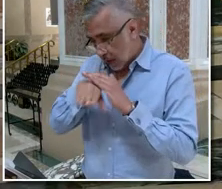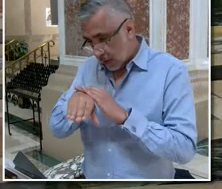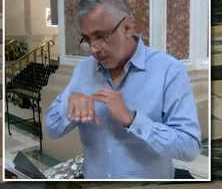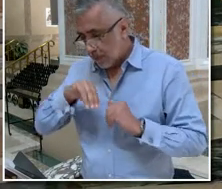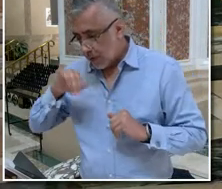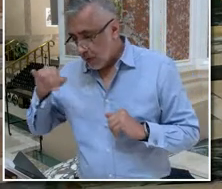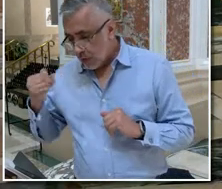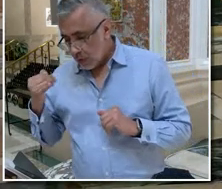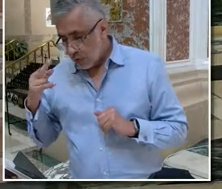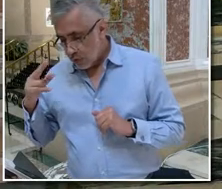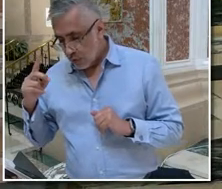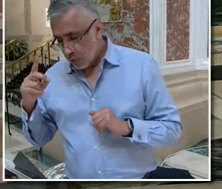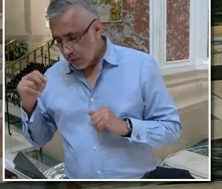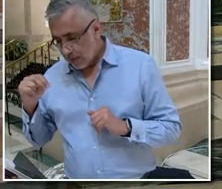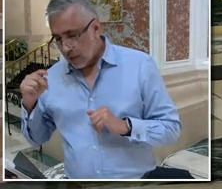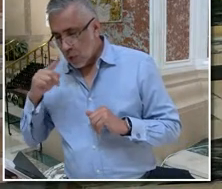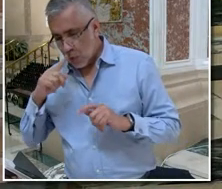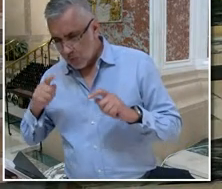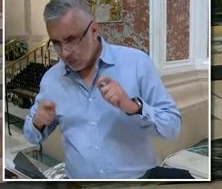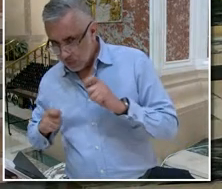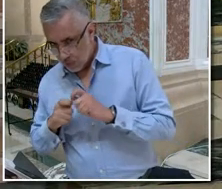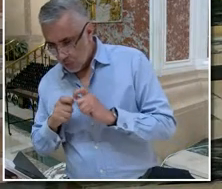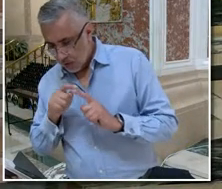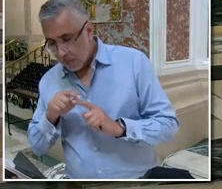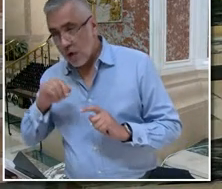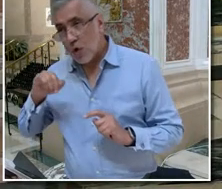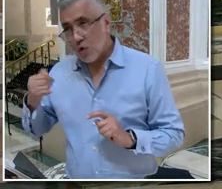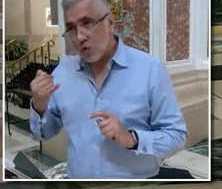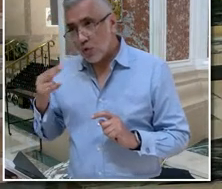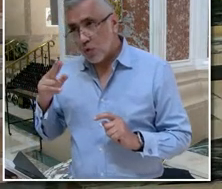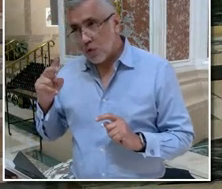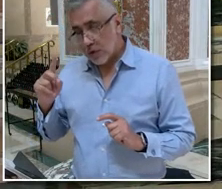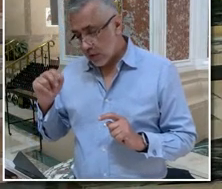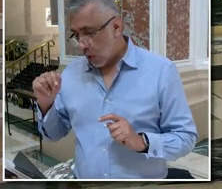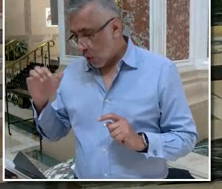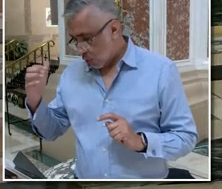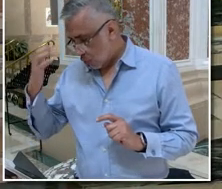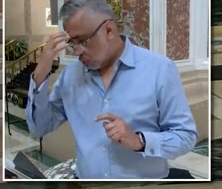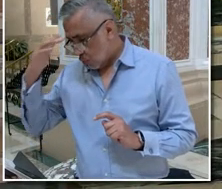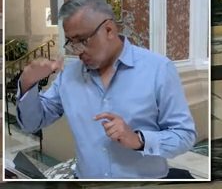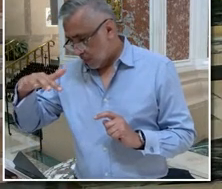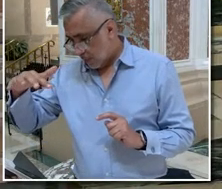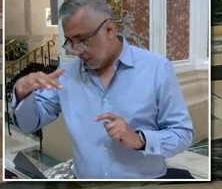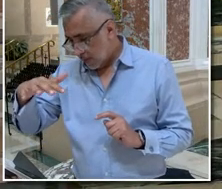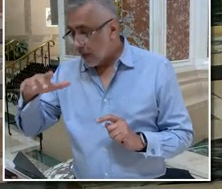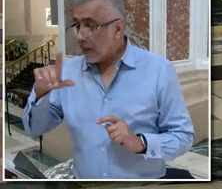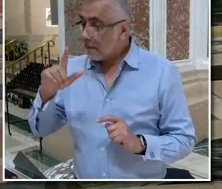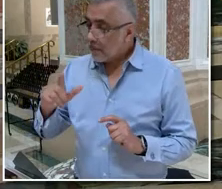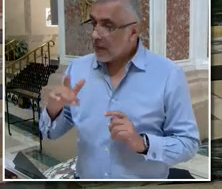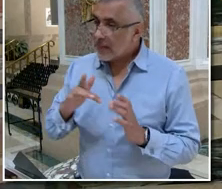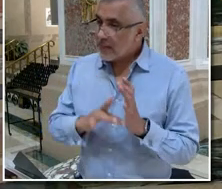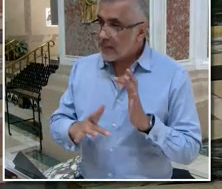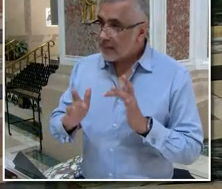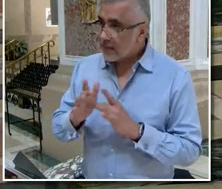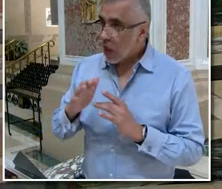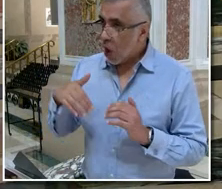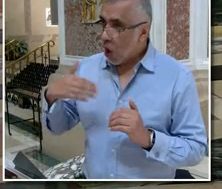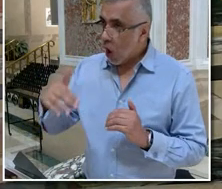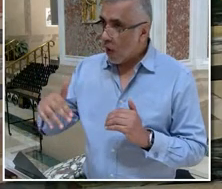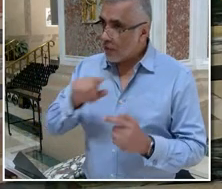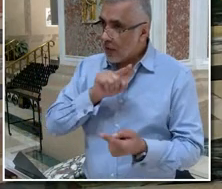Judas, his betrayer, also knew the place, because Jesus had often met